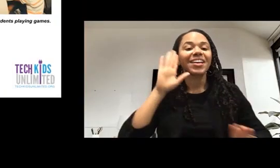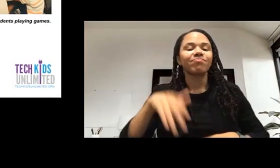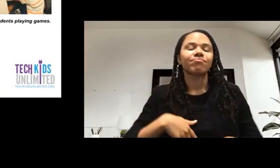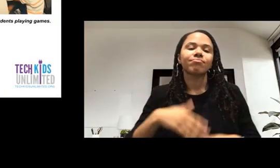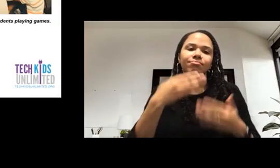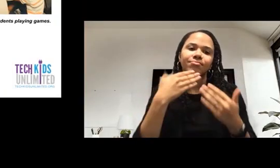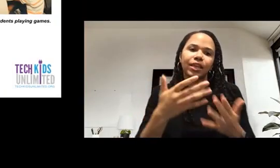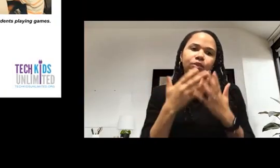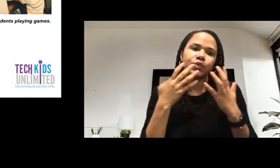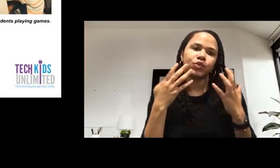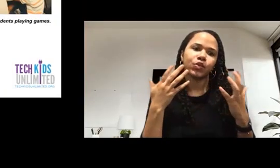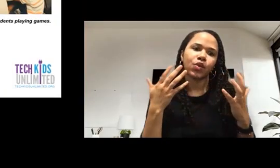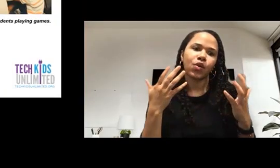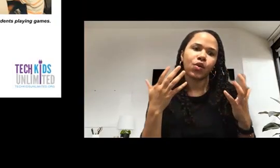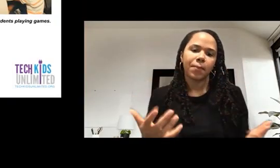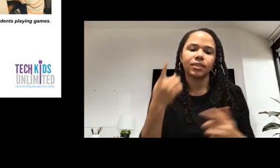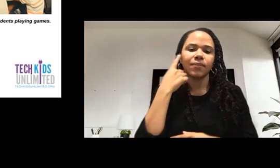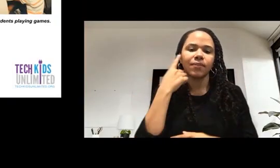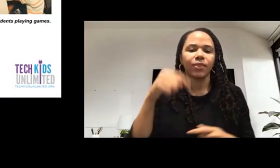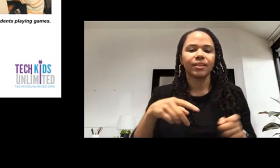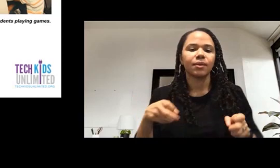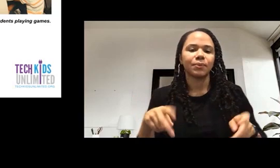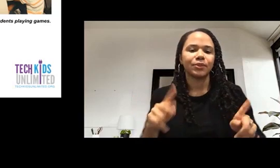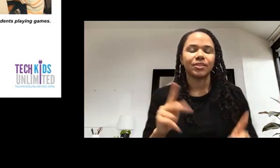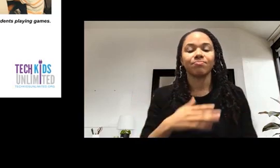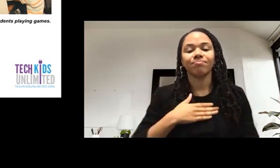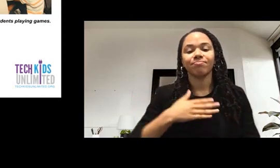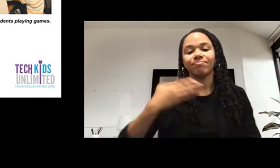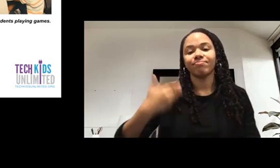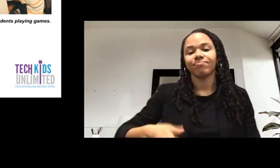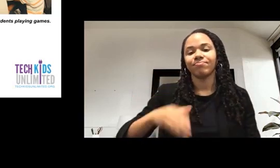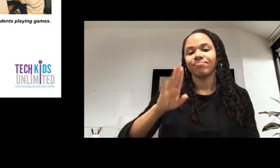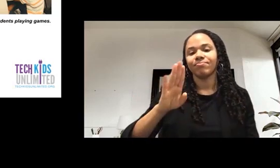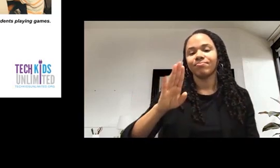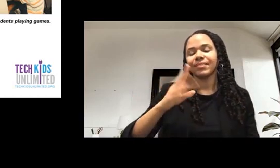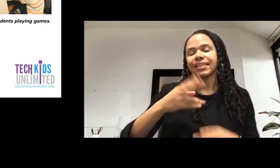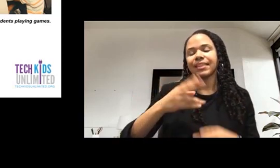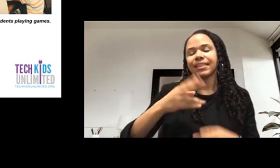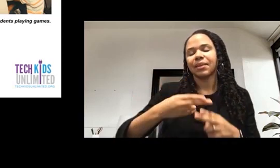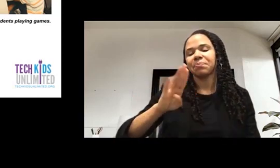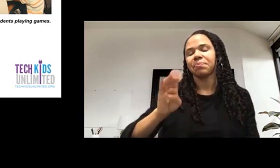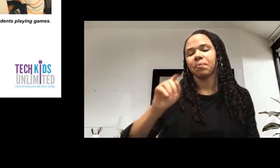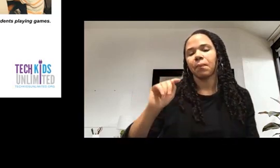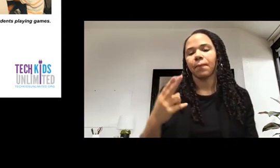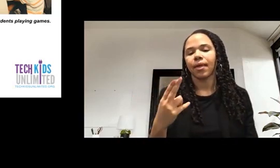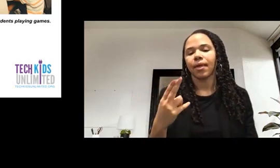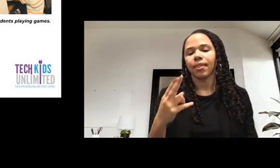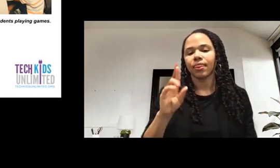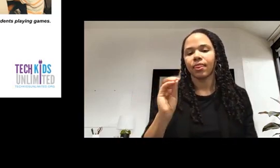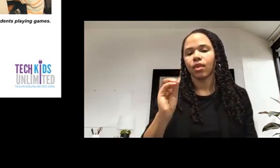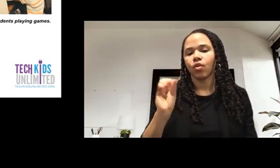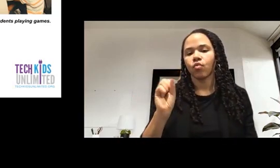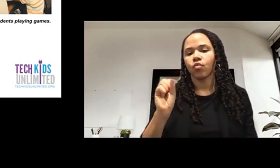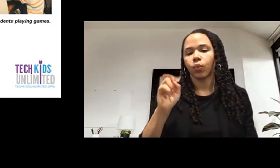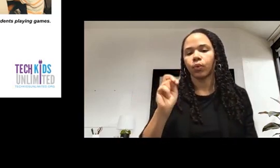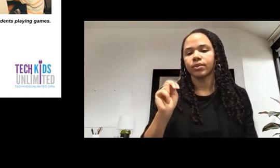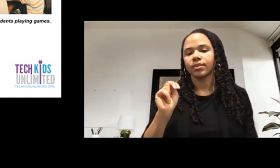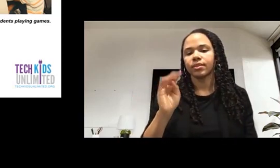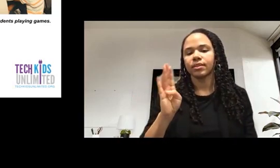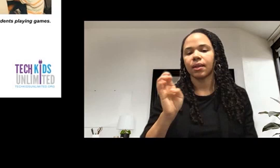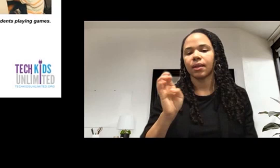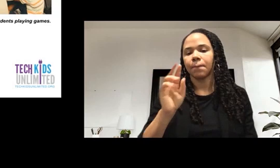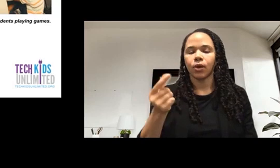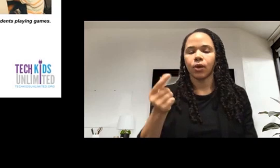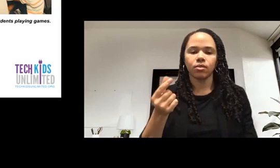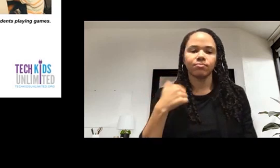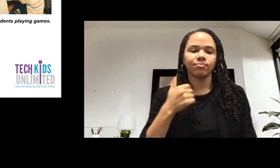so much for having me. My name is Beth Rosenberg. I'm an educator. I teach at NYU Tandon as an adjunct